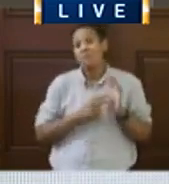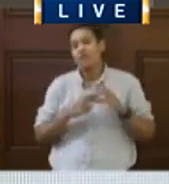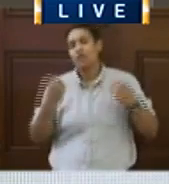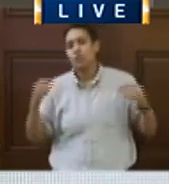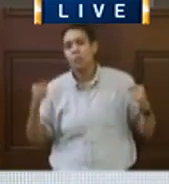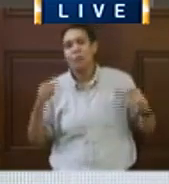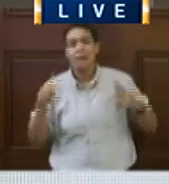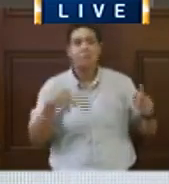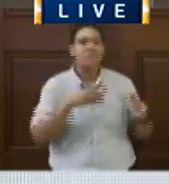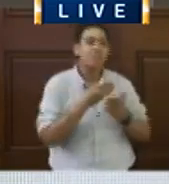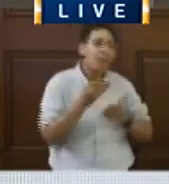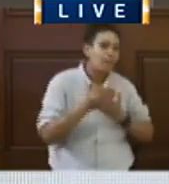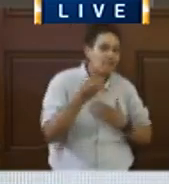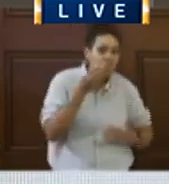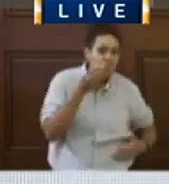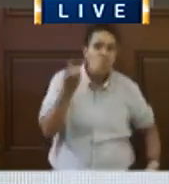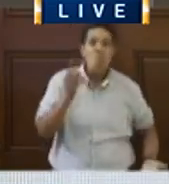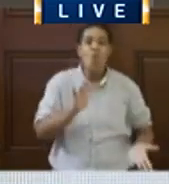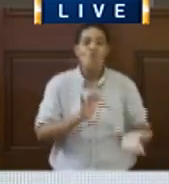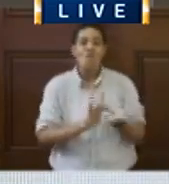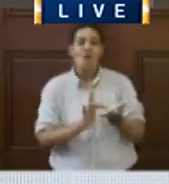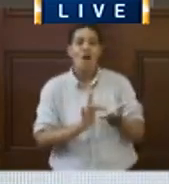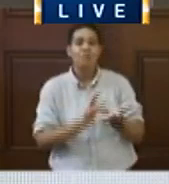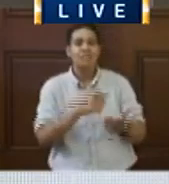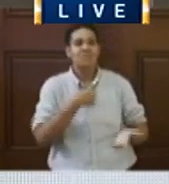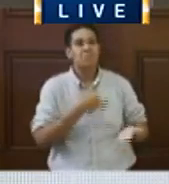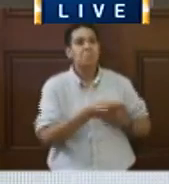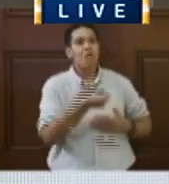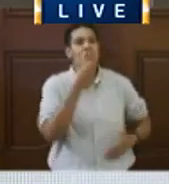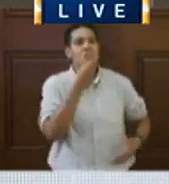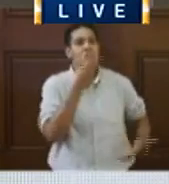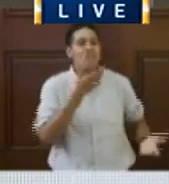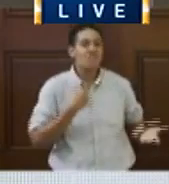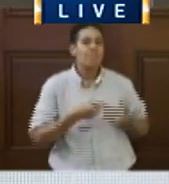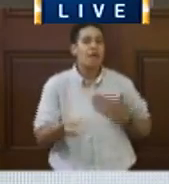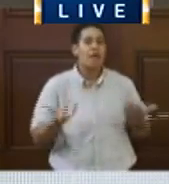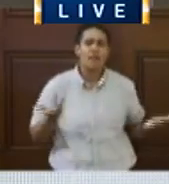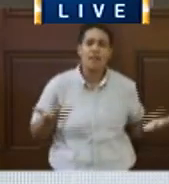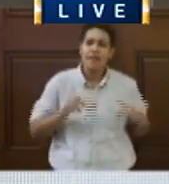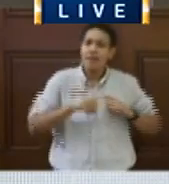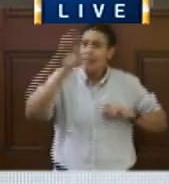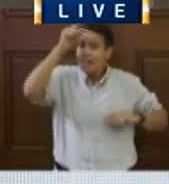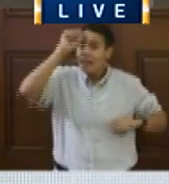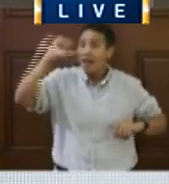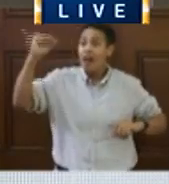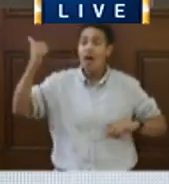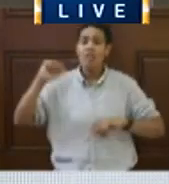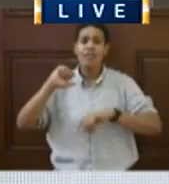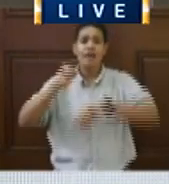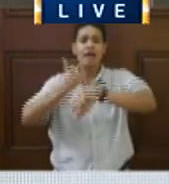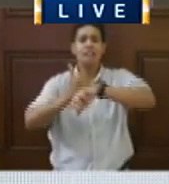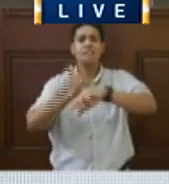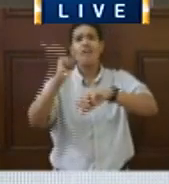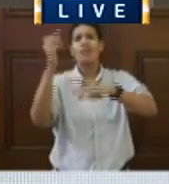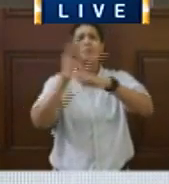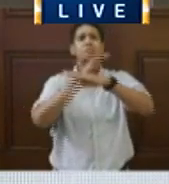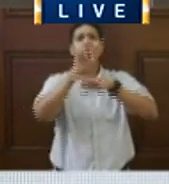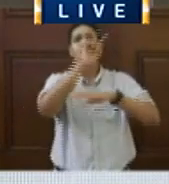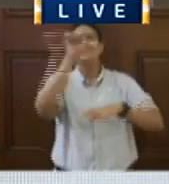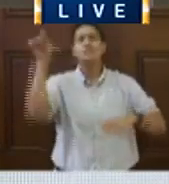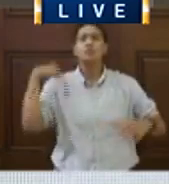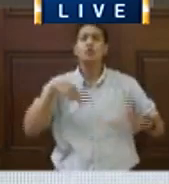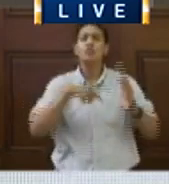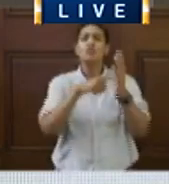get food, a pharmacy where you can get medicine. Other establishments, we require you to do